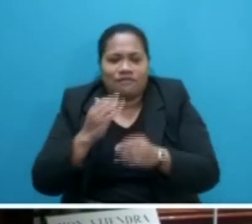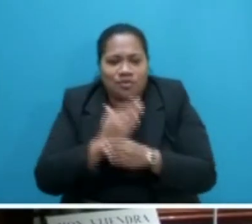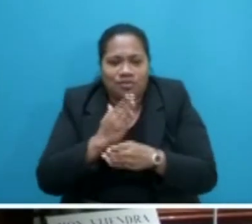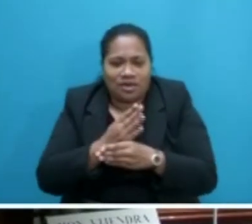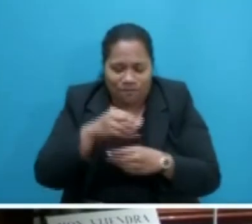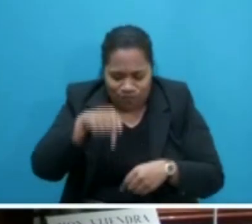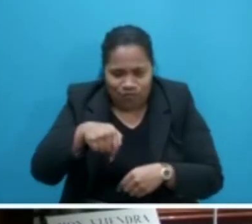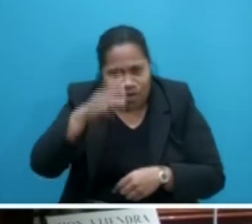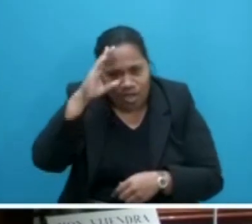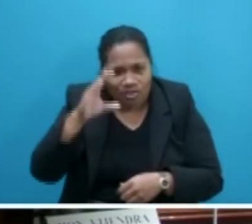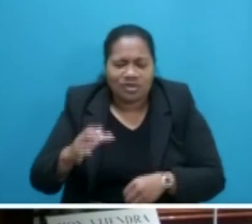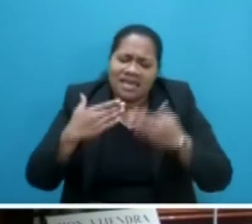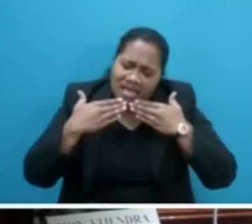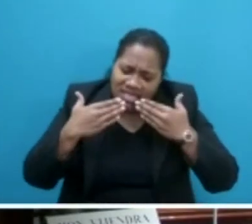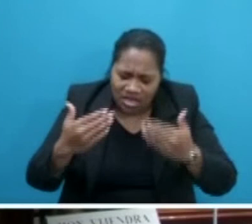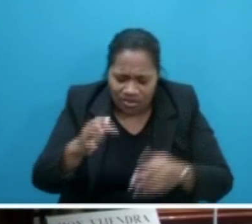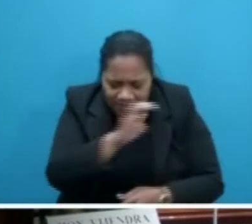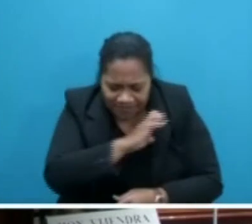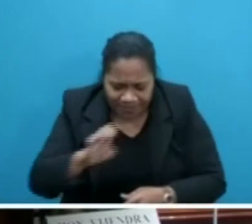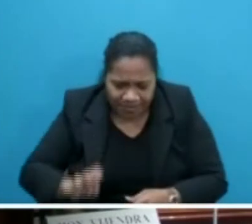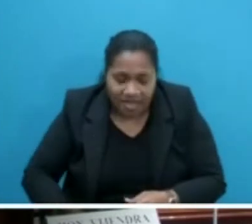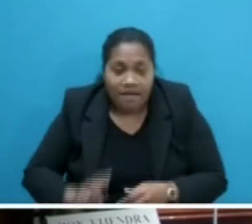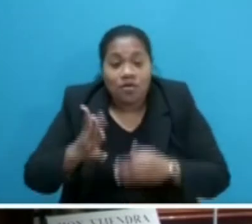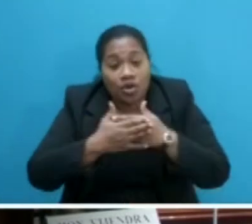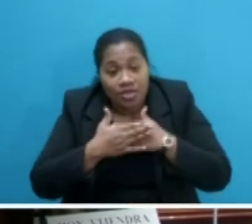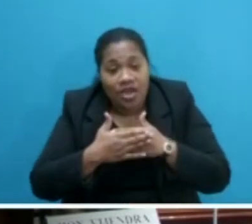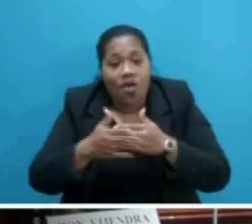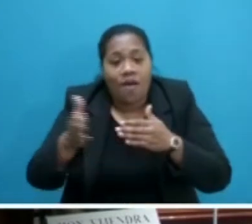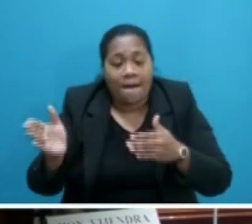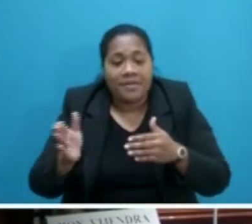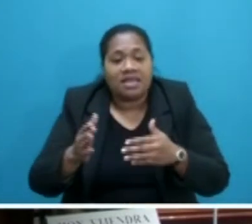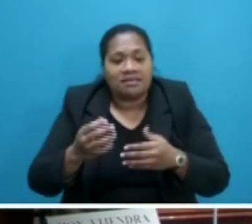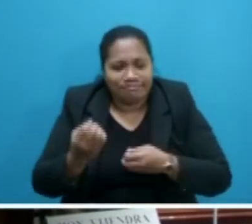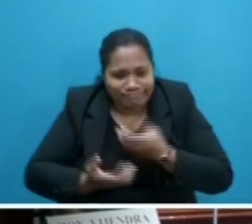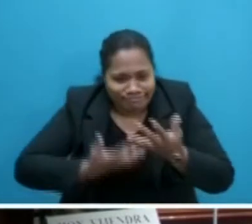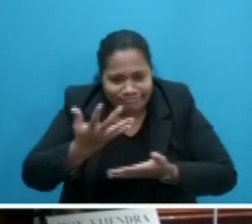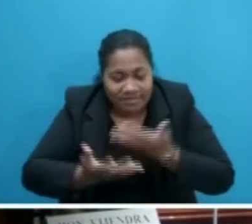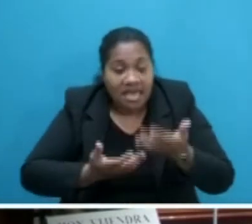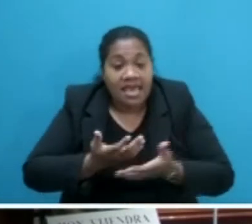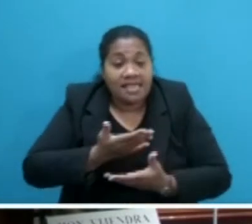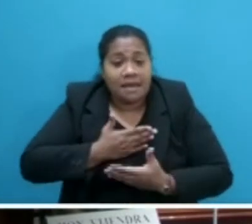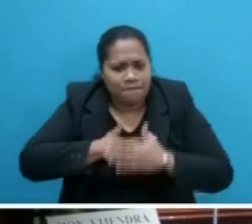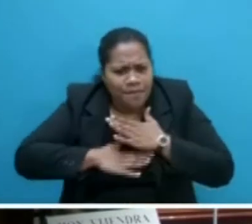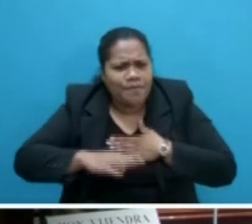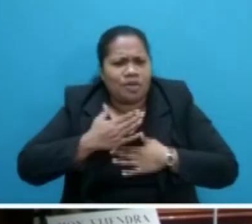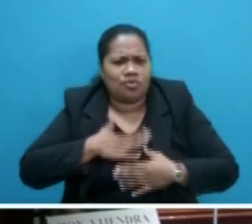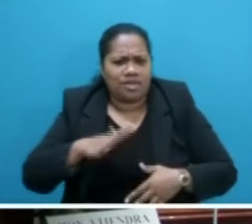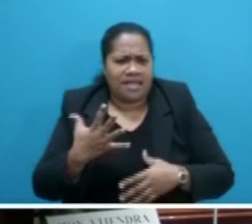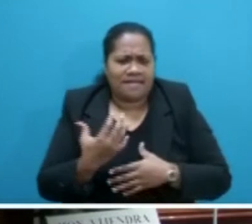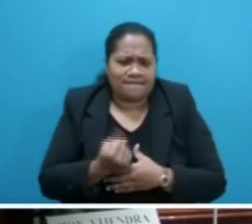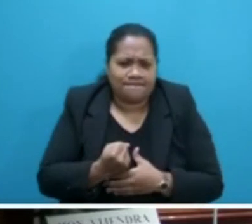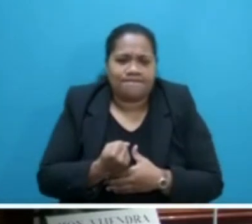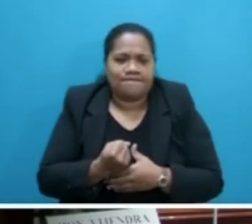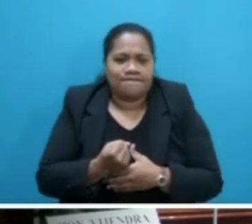his inspiring opening address and for the passion he brings to the causes of greatest importance to